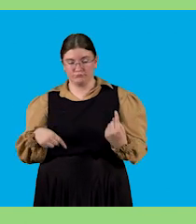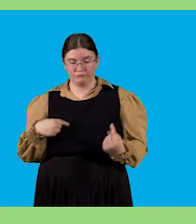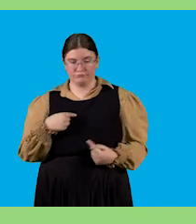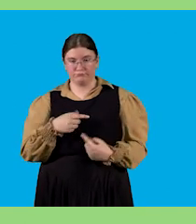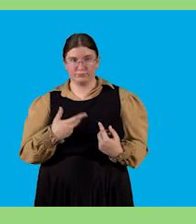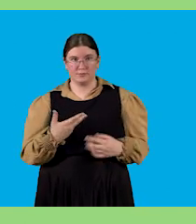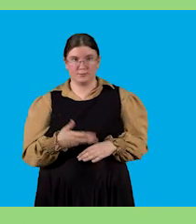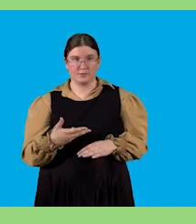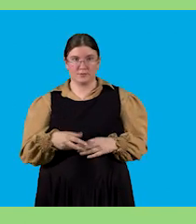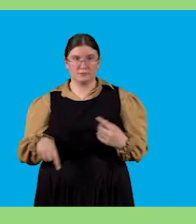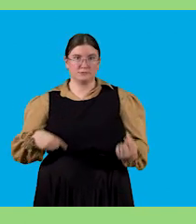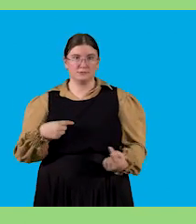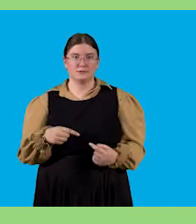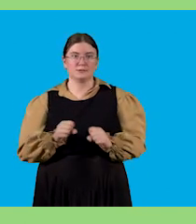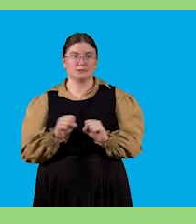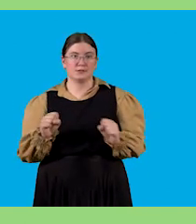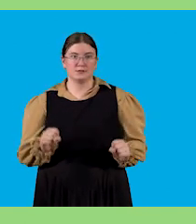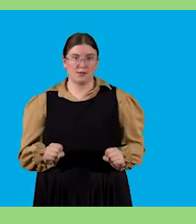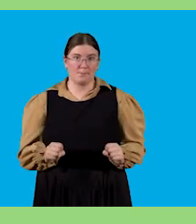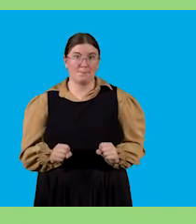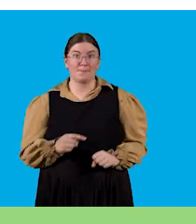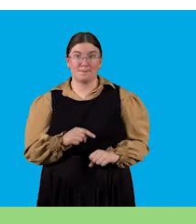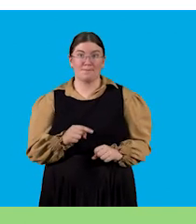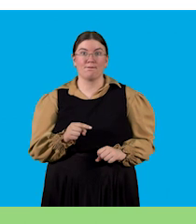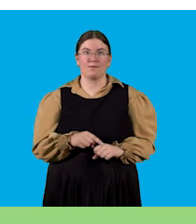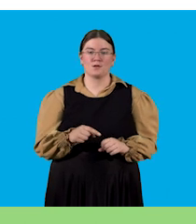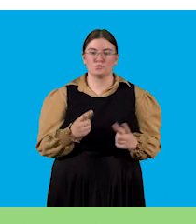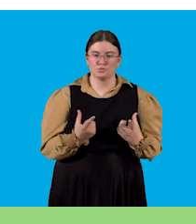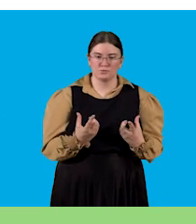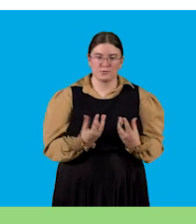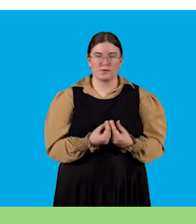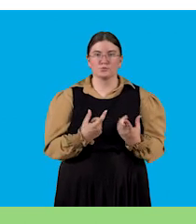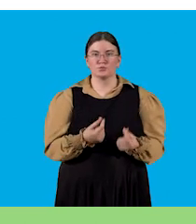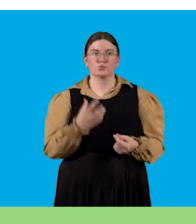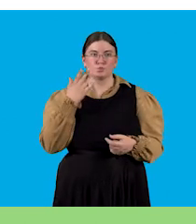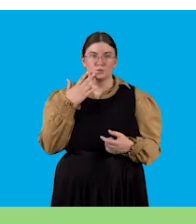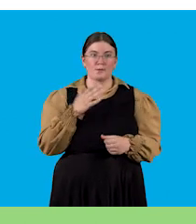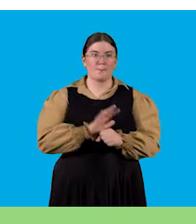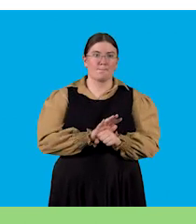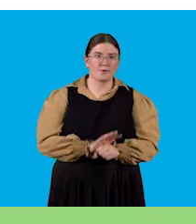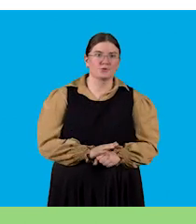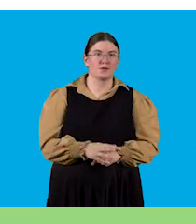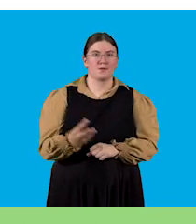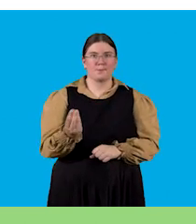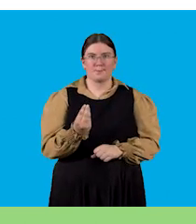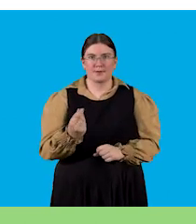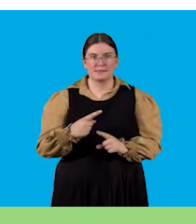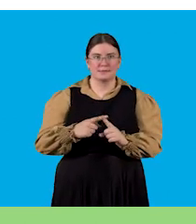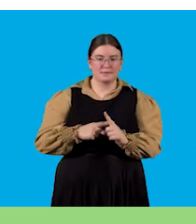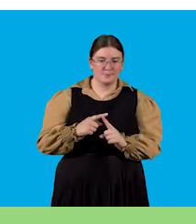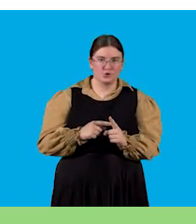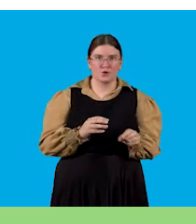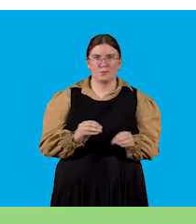pressure, pain, temperature, and movement. Alongside, we have a picture of